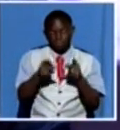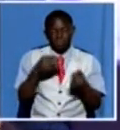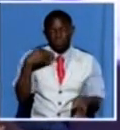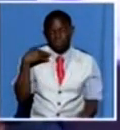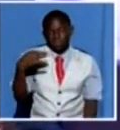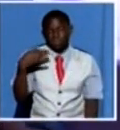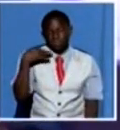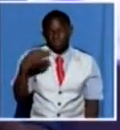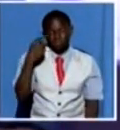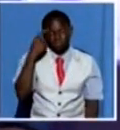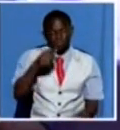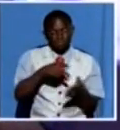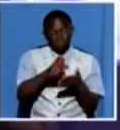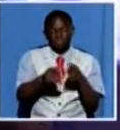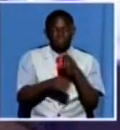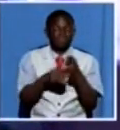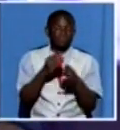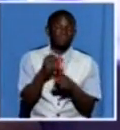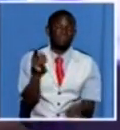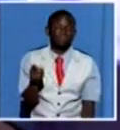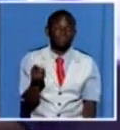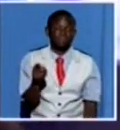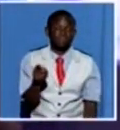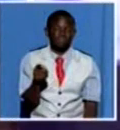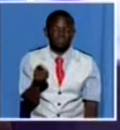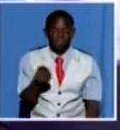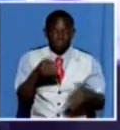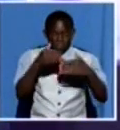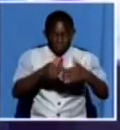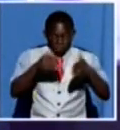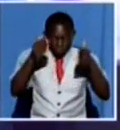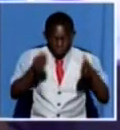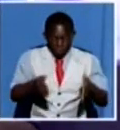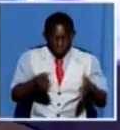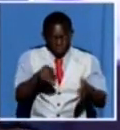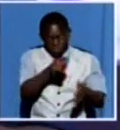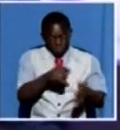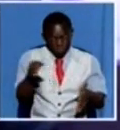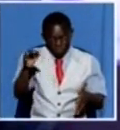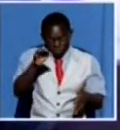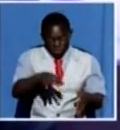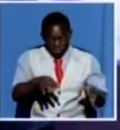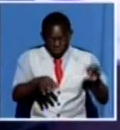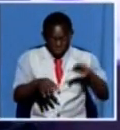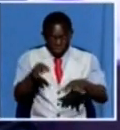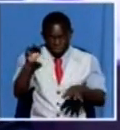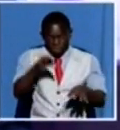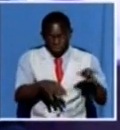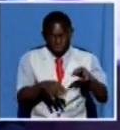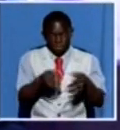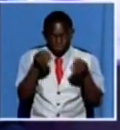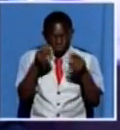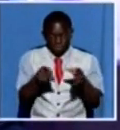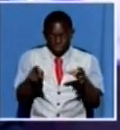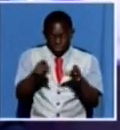document, the procurement process was an open and transparent process. There are people that participated. The biggest problem we have